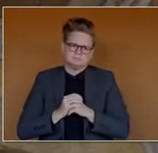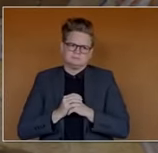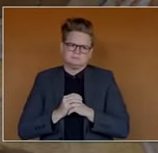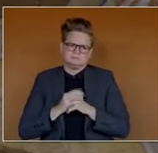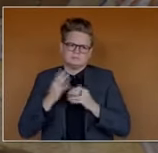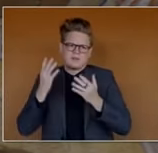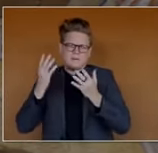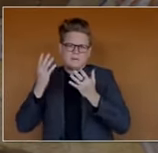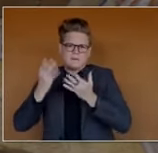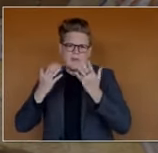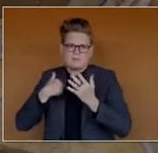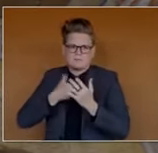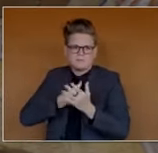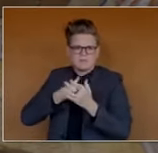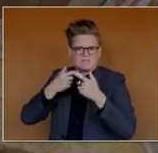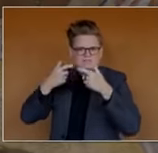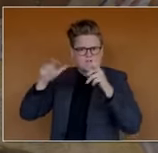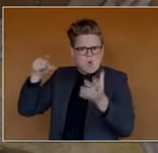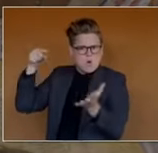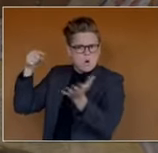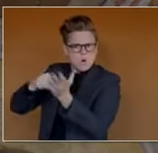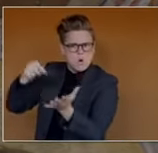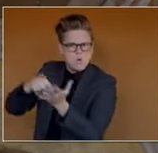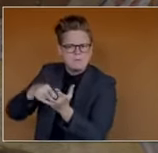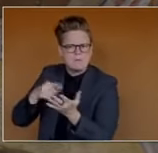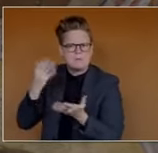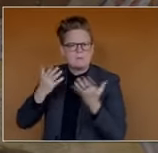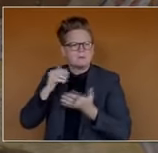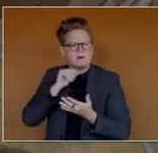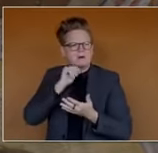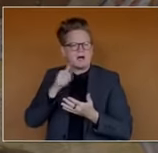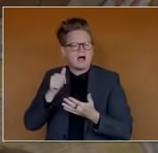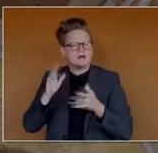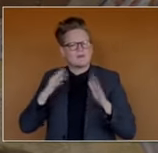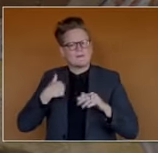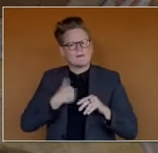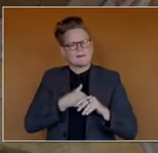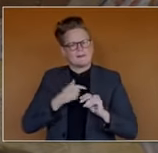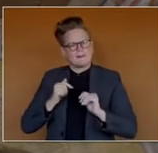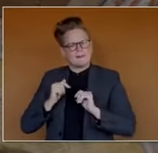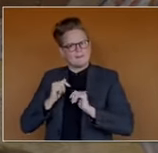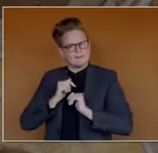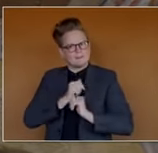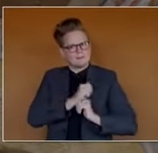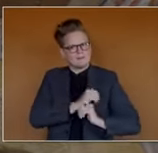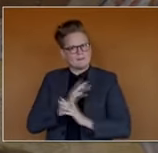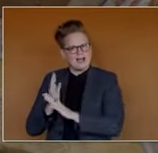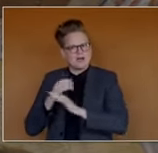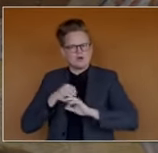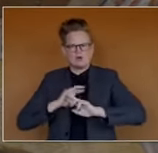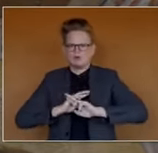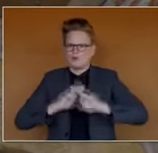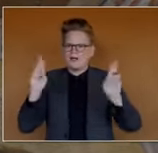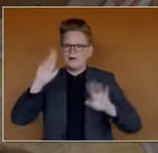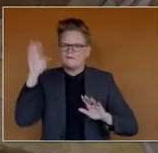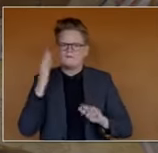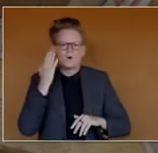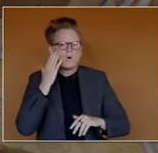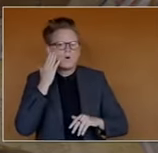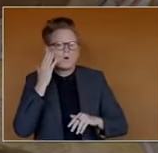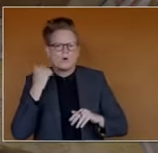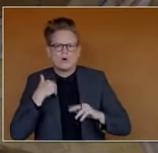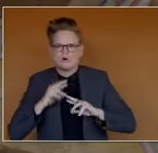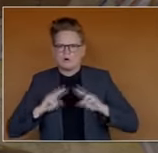So we just are in abundance of caution, making sure we cover a worst case scenario. But we'll be mindful in the